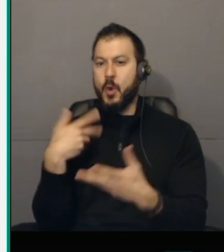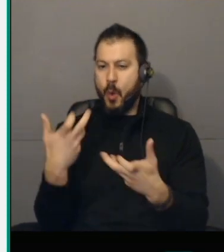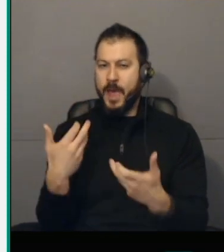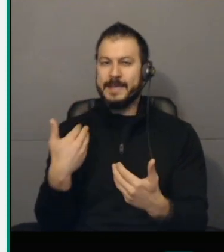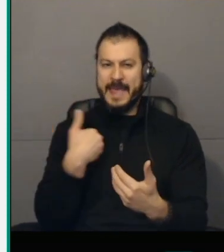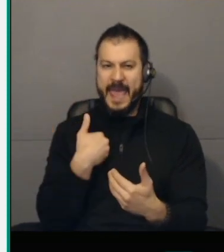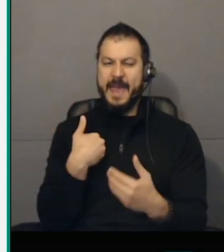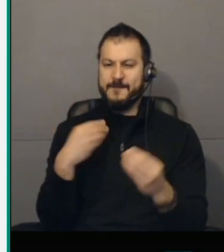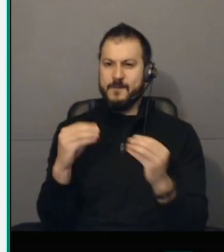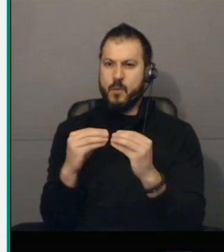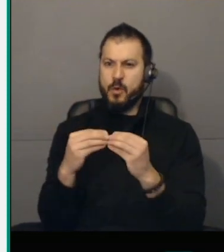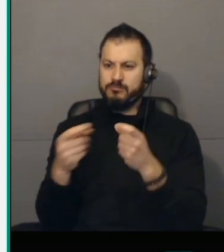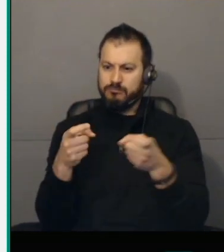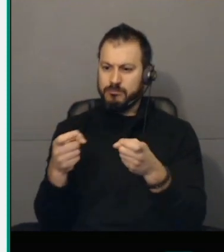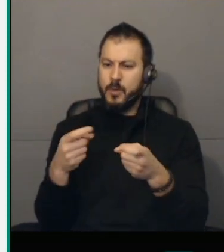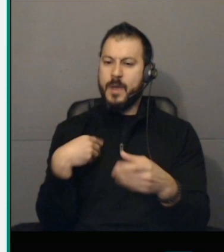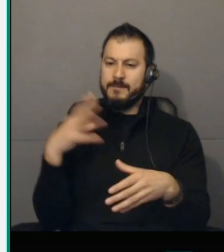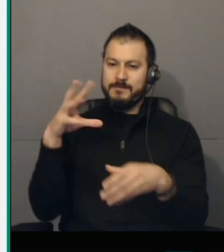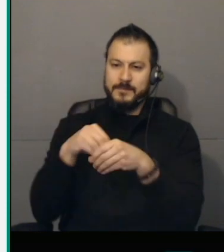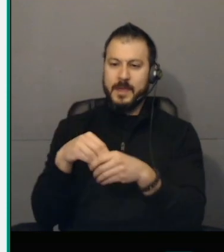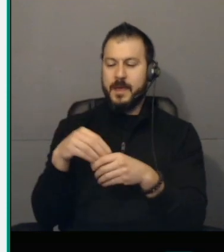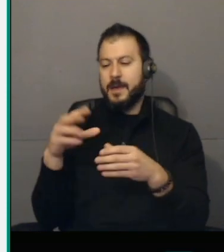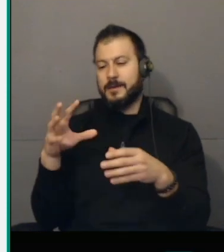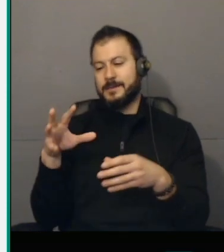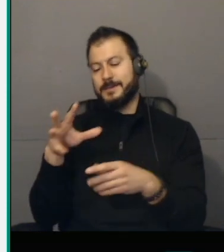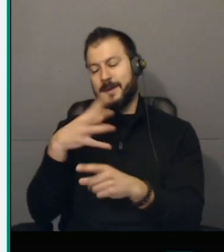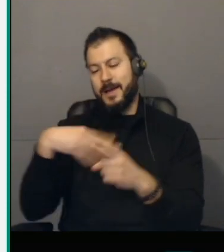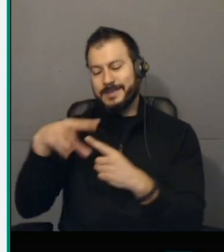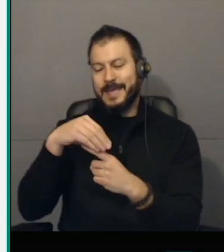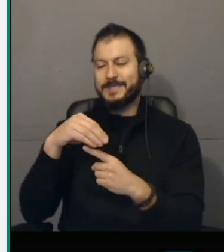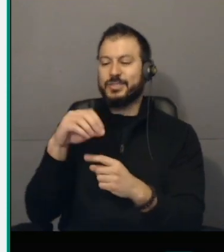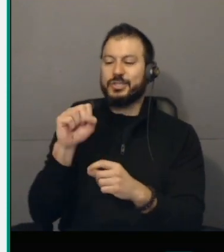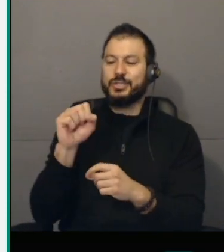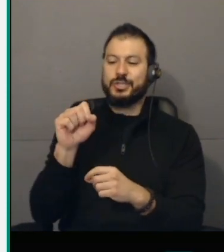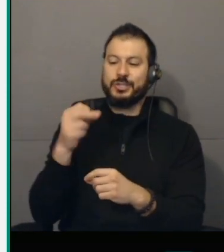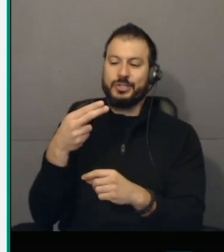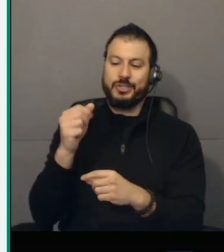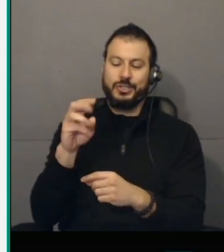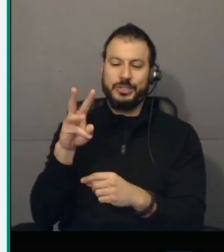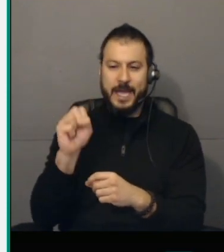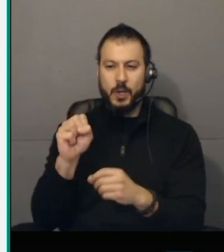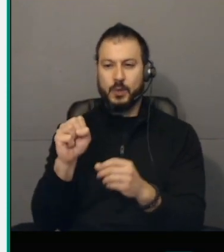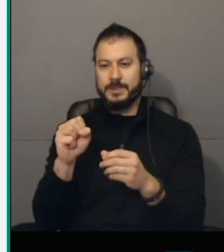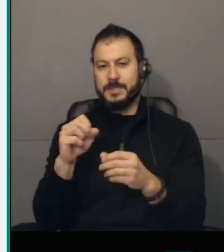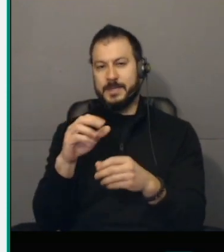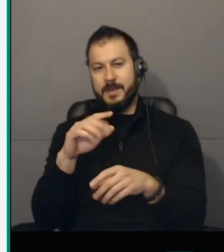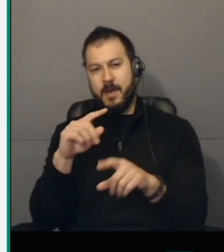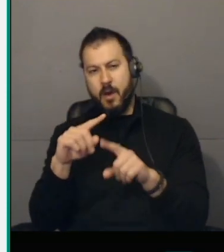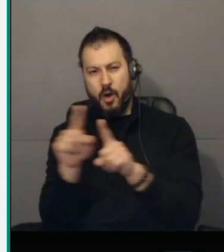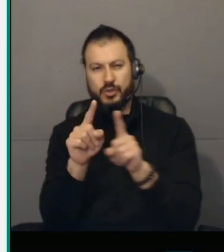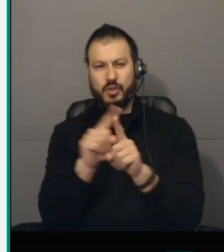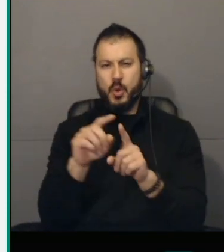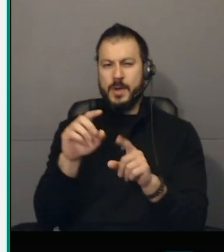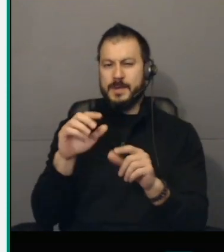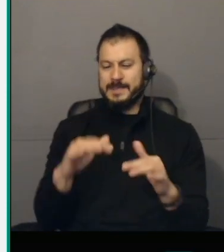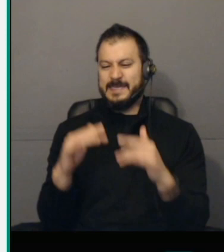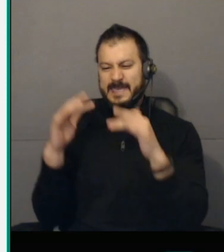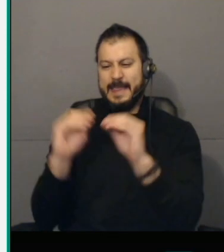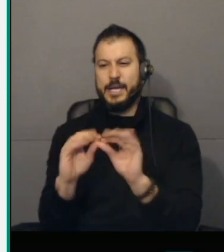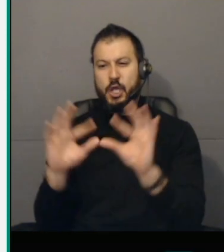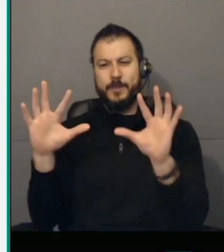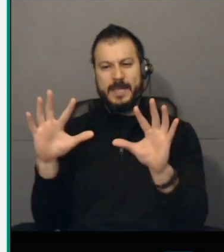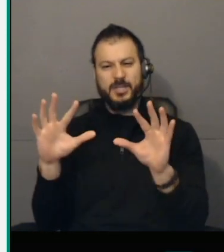We also added new visual features such as contact shadows, screen space global illumination, but all of these were really taxing on the